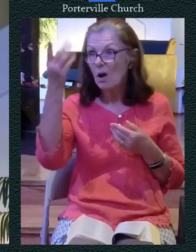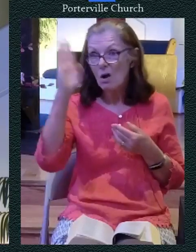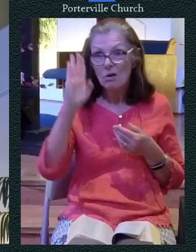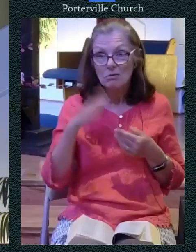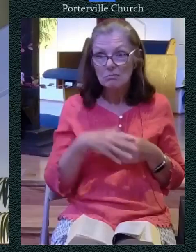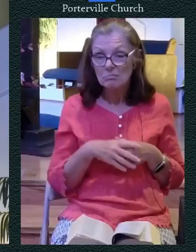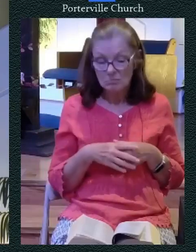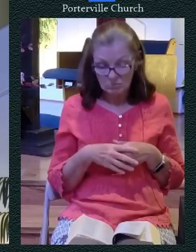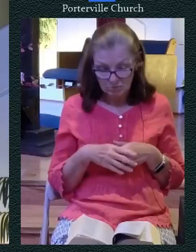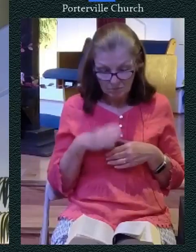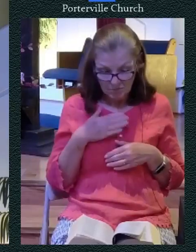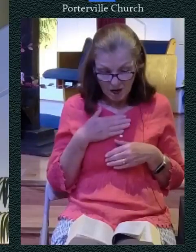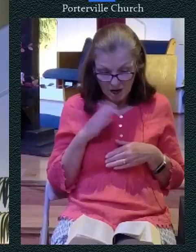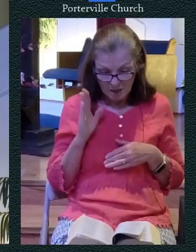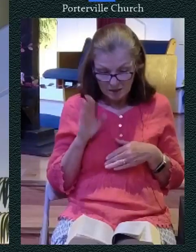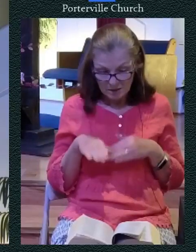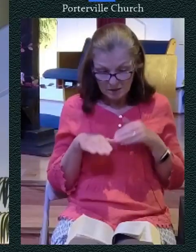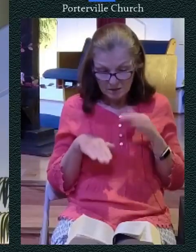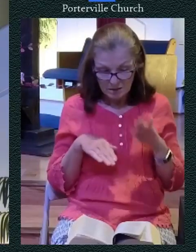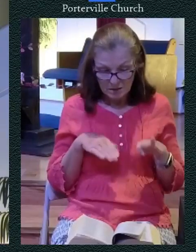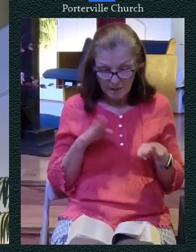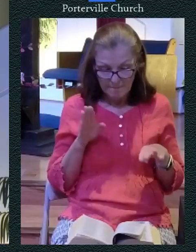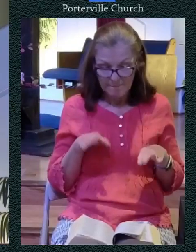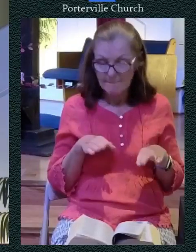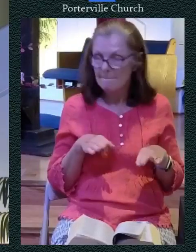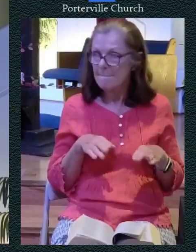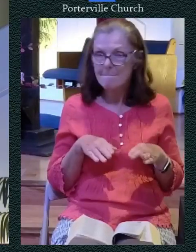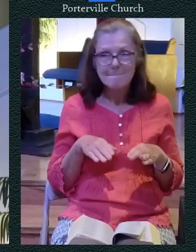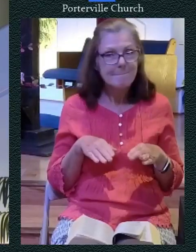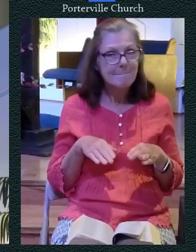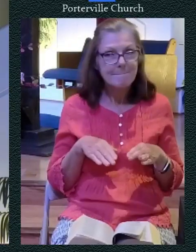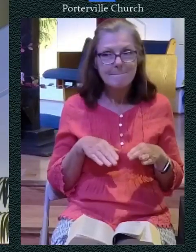My steps had almost slipped.